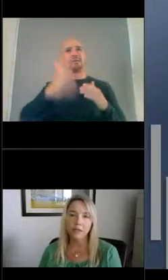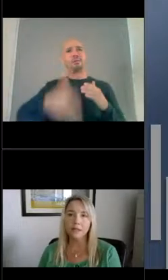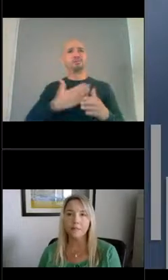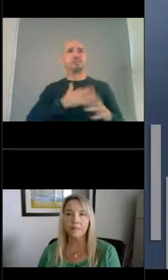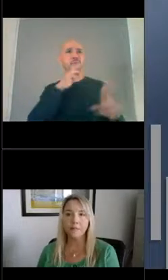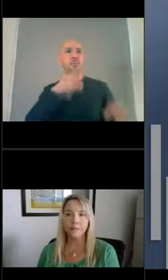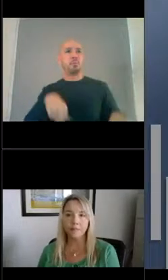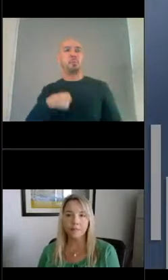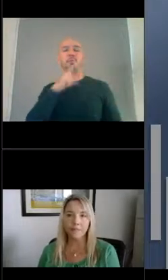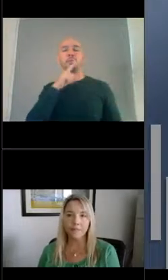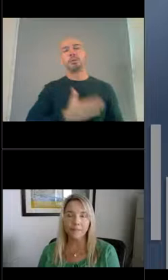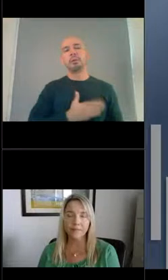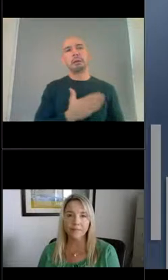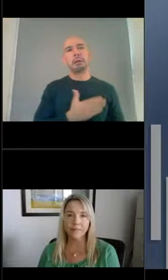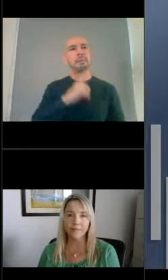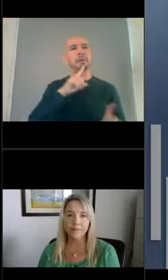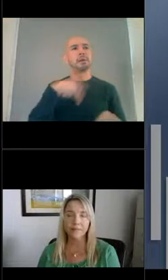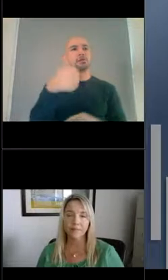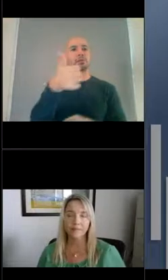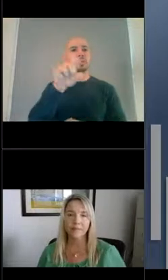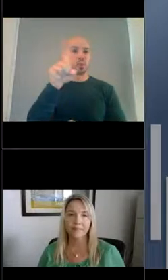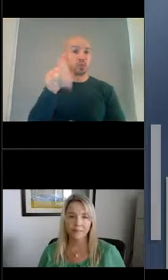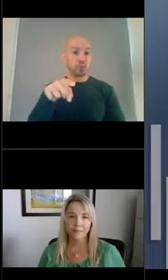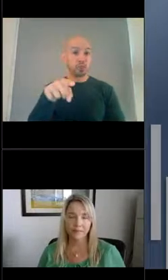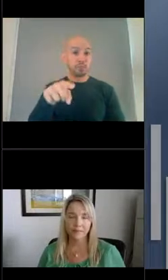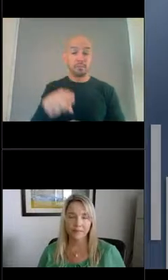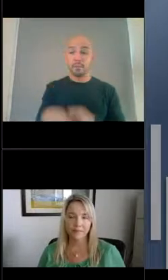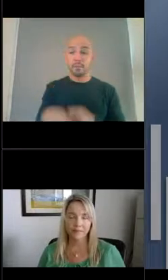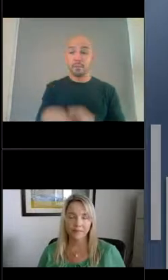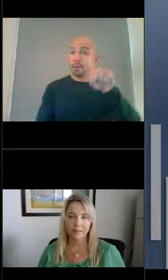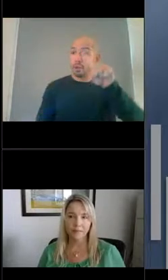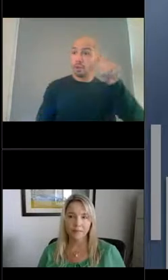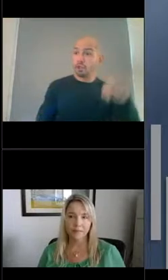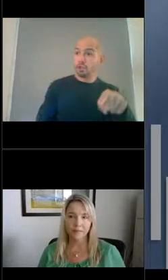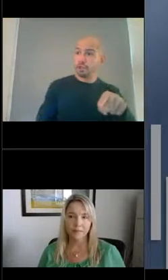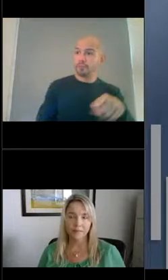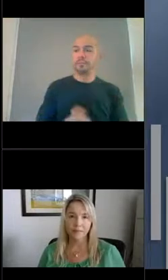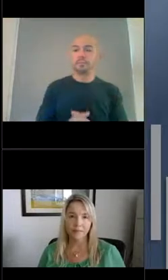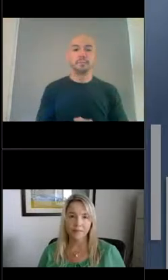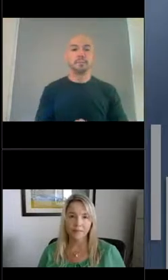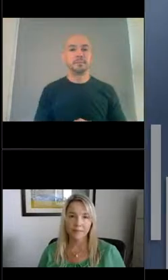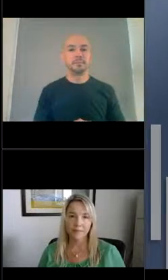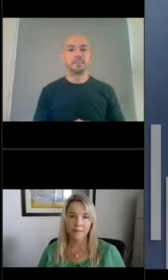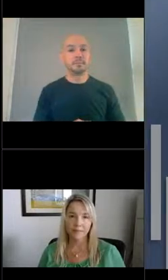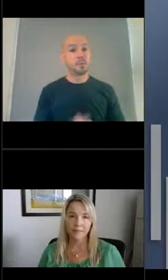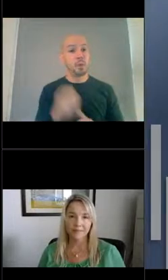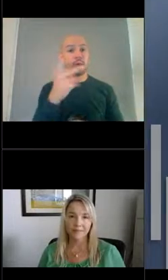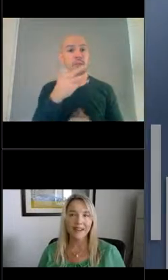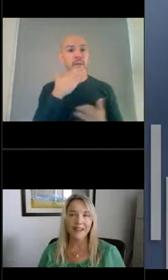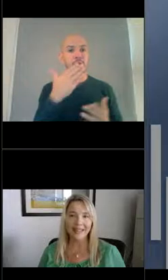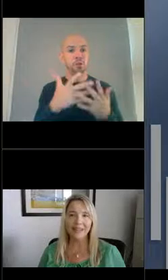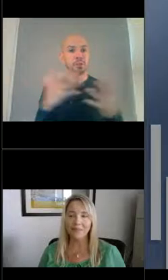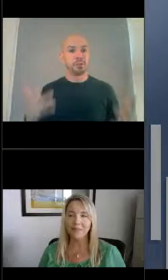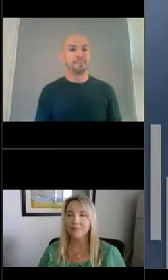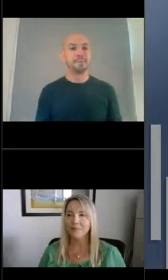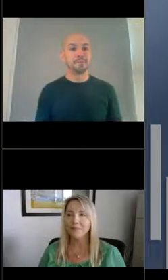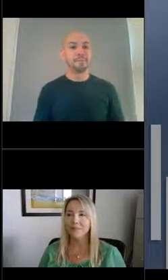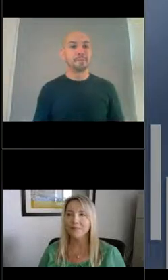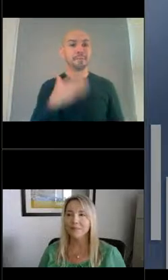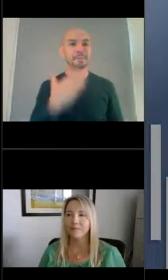questions thank you any questions okay thank you so much thank